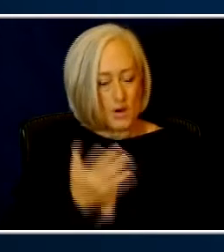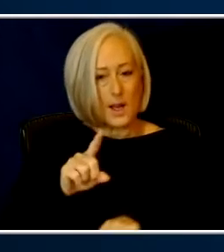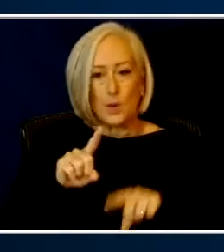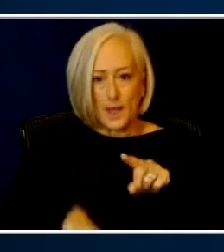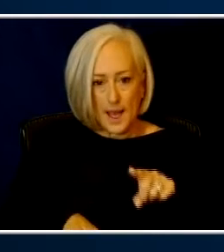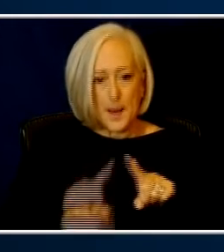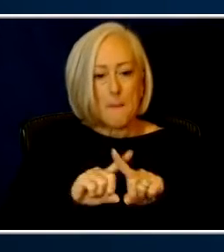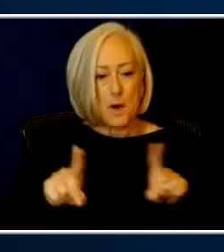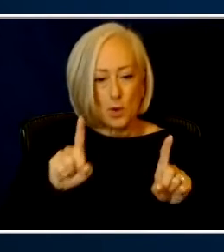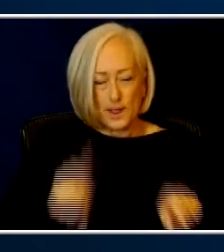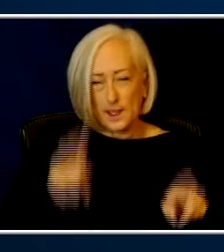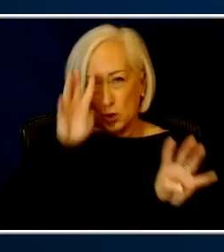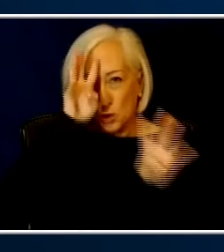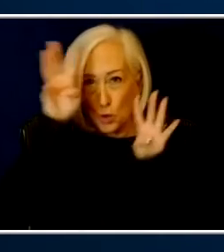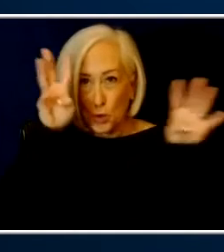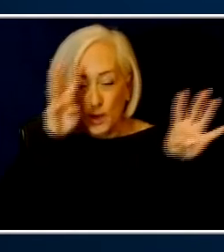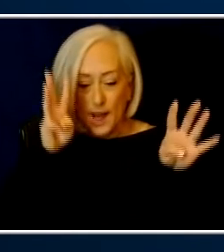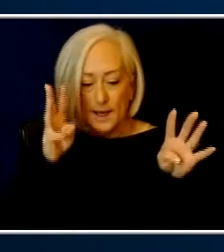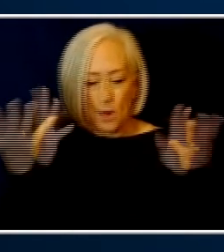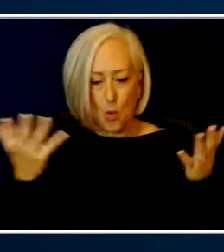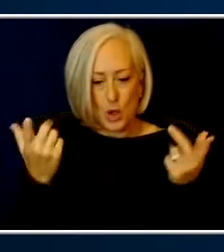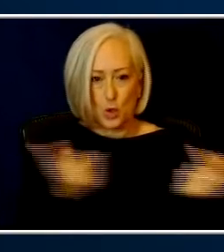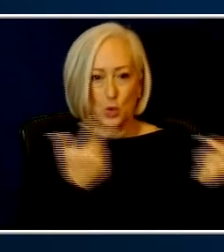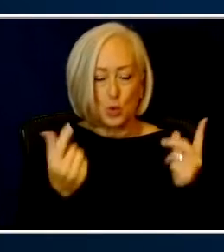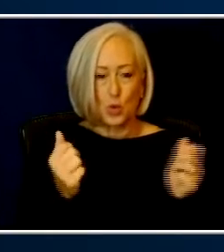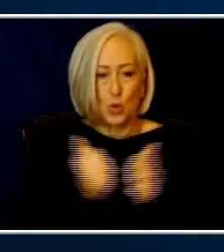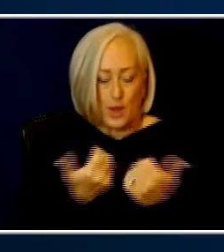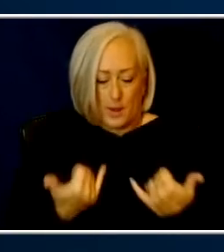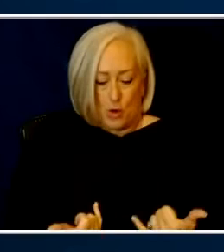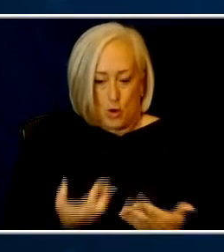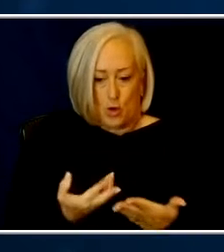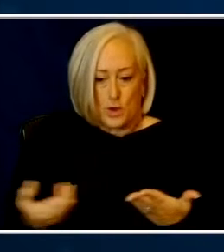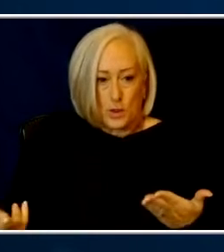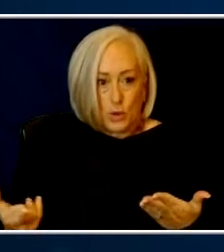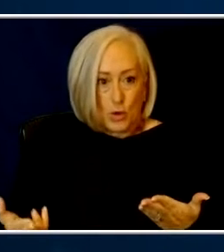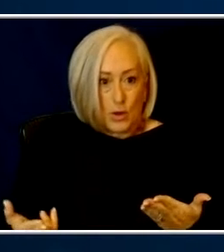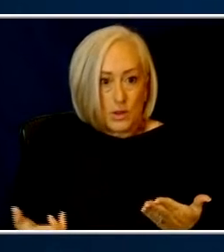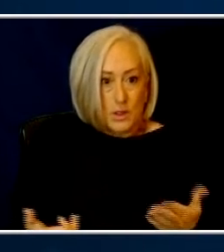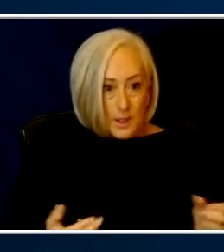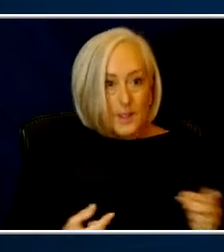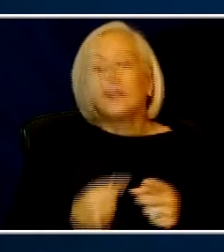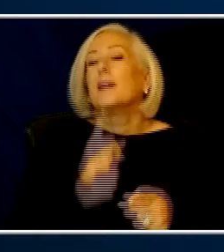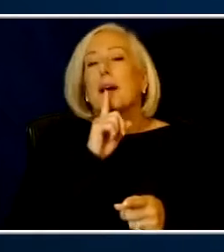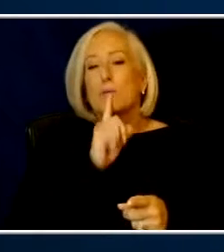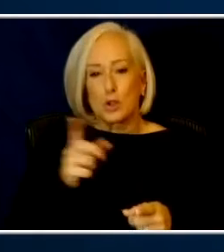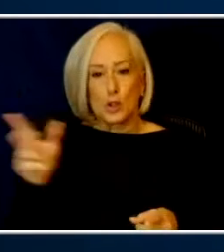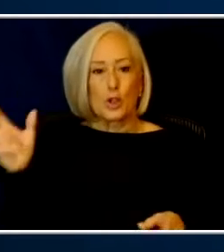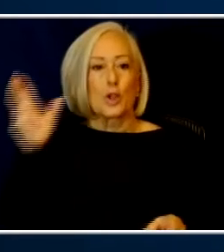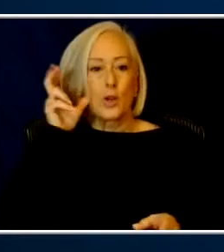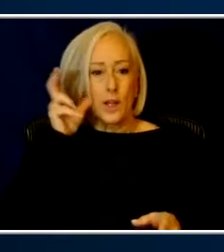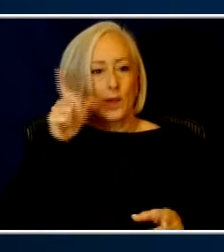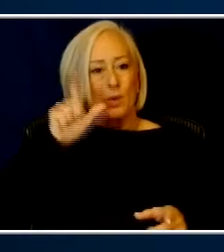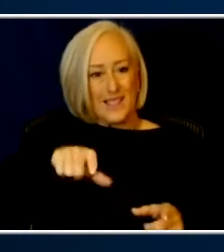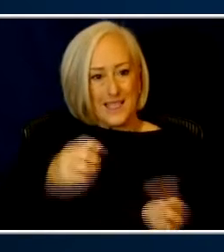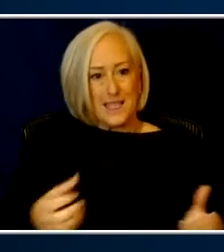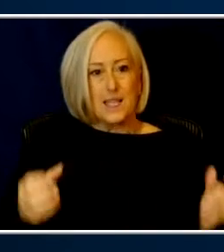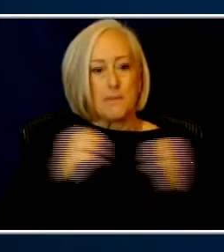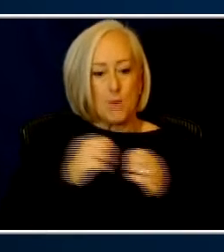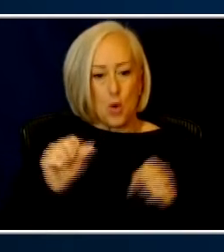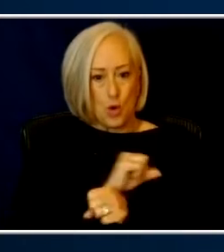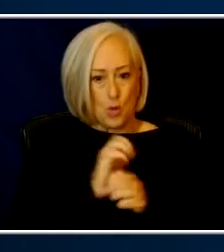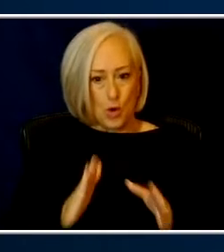darn right about we were trying to find more workers. I think you'll probably hear that from all of our CMOs today, that we're all struggling to get more folks